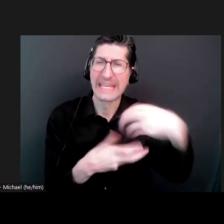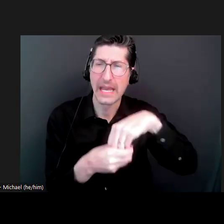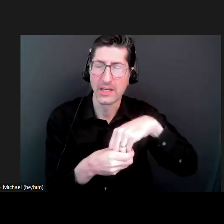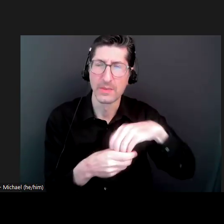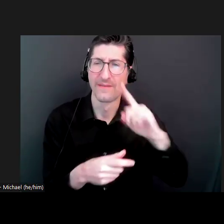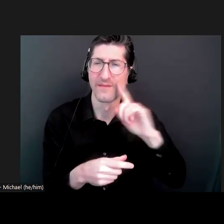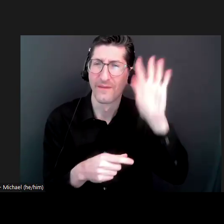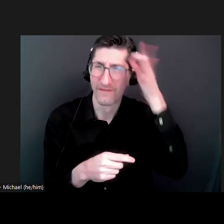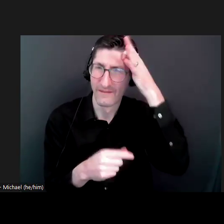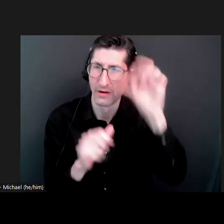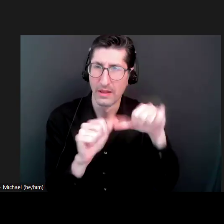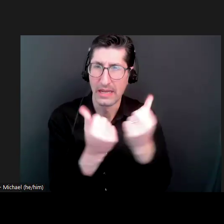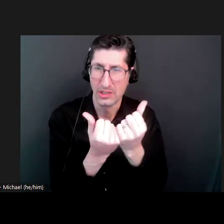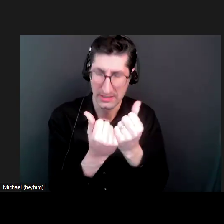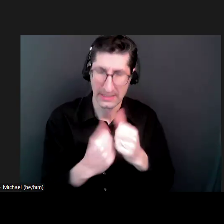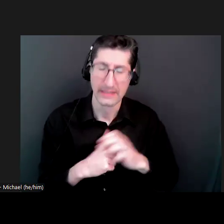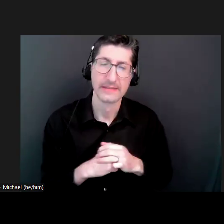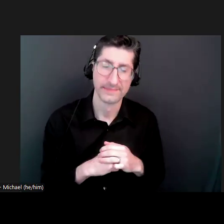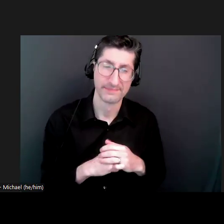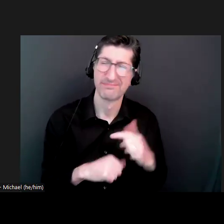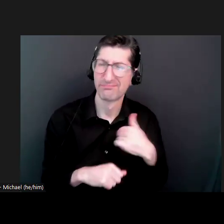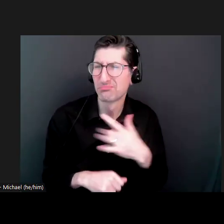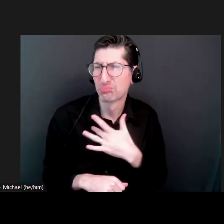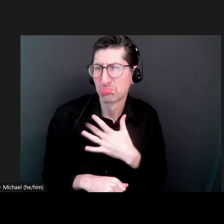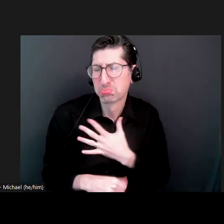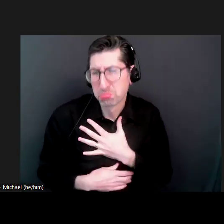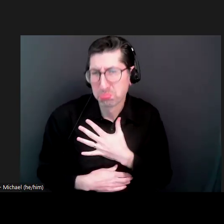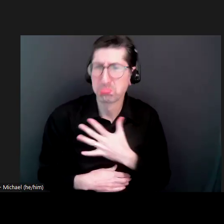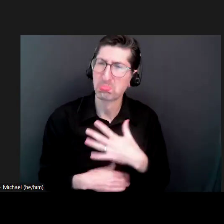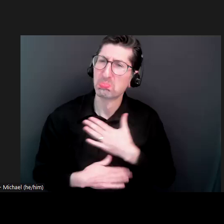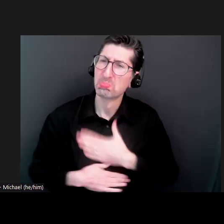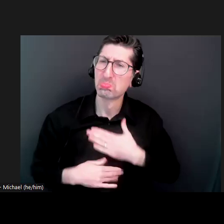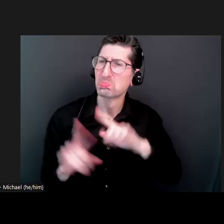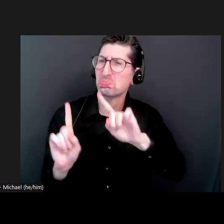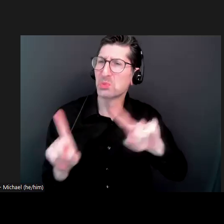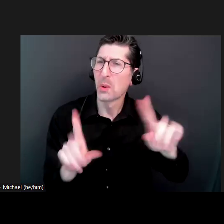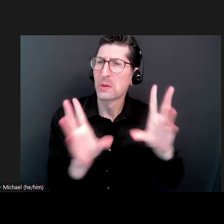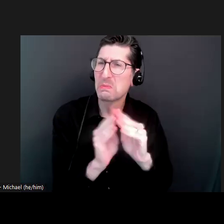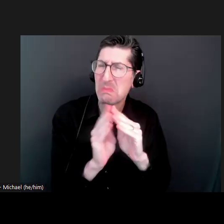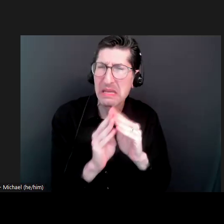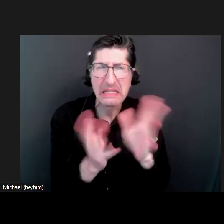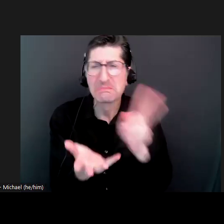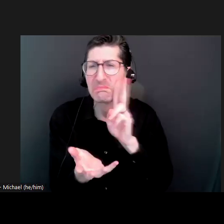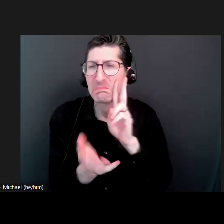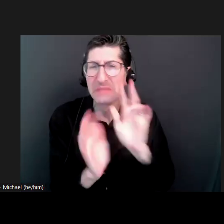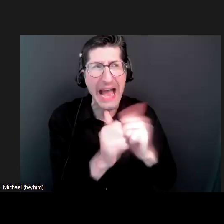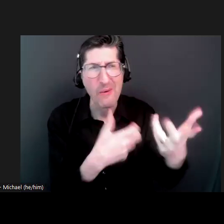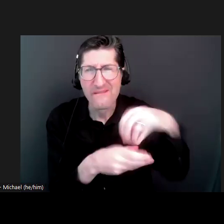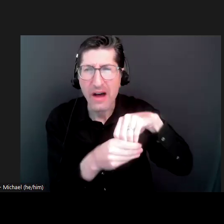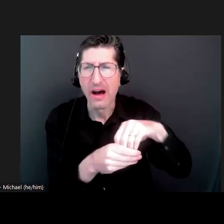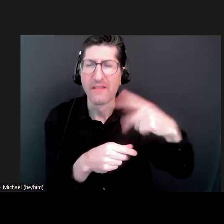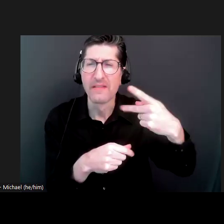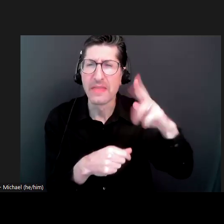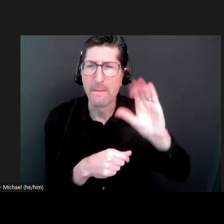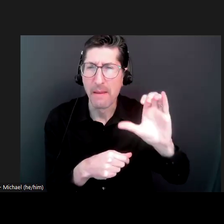so I often like to go to meetings and see how they deal with public engagement. And so it's very interesting to see that you